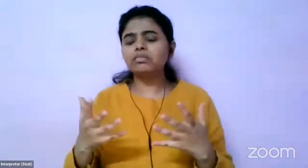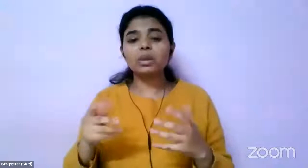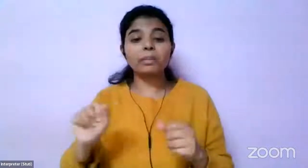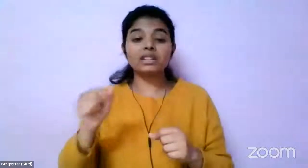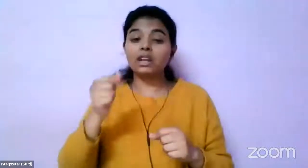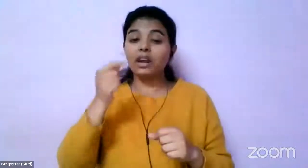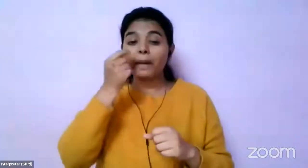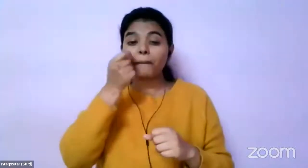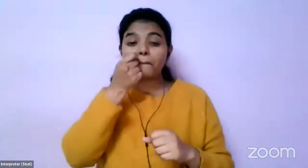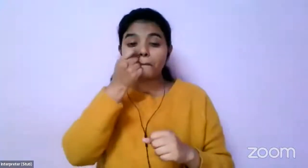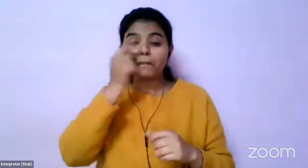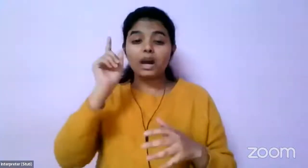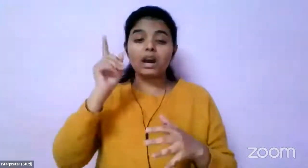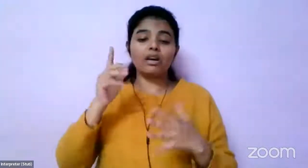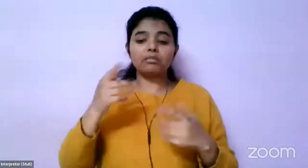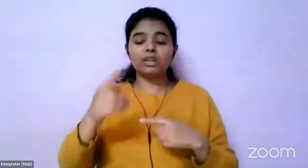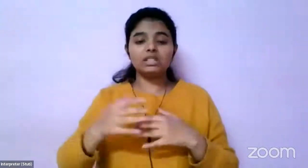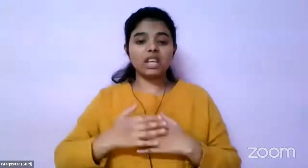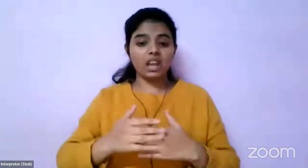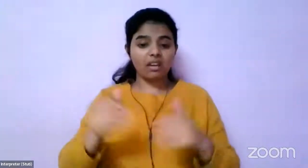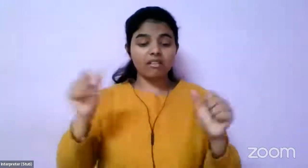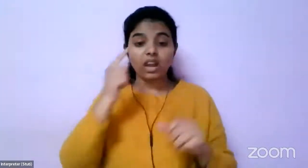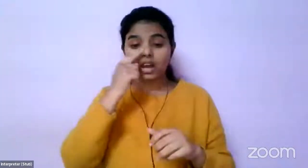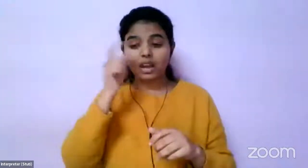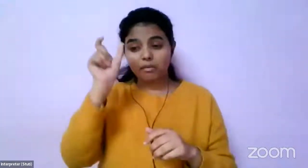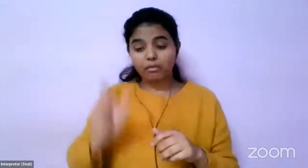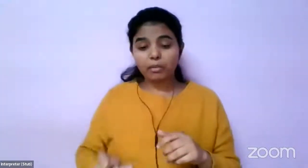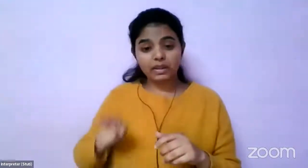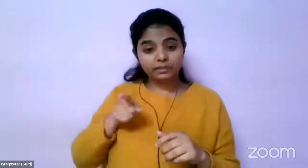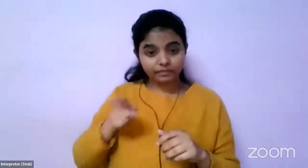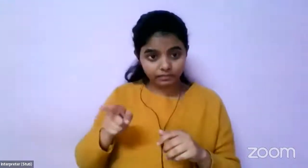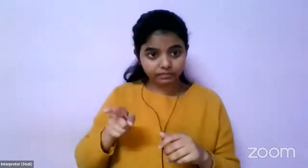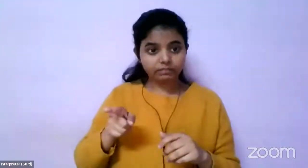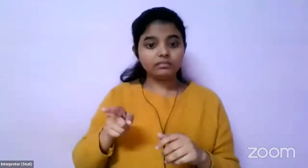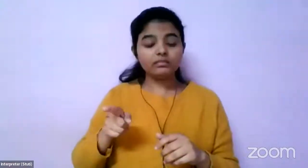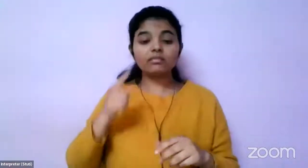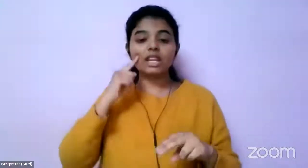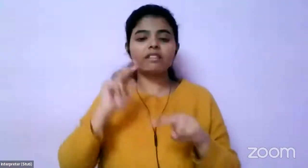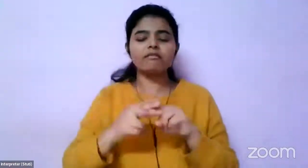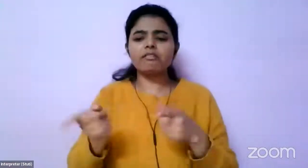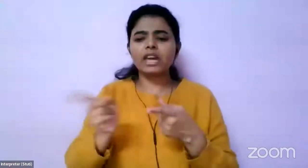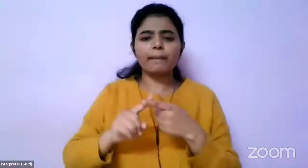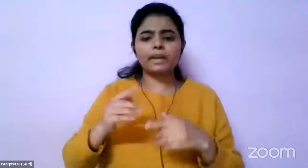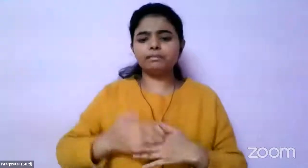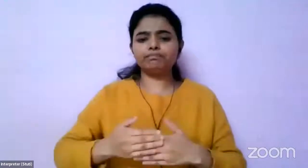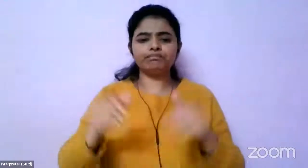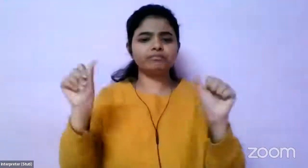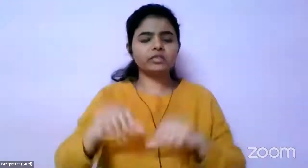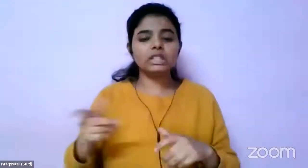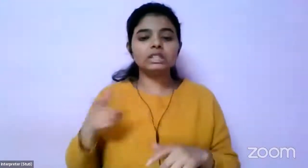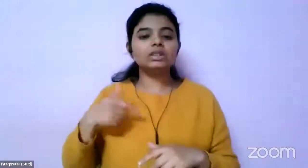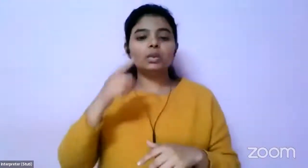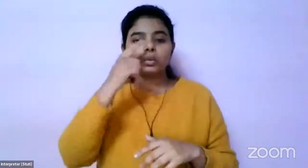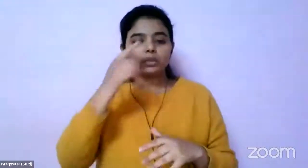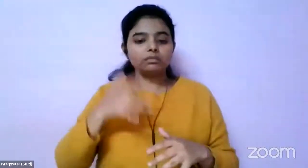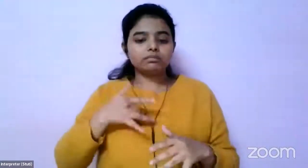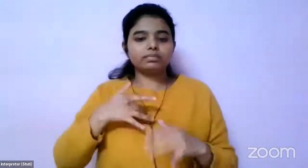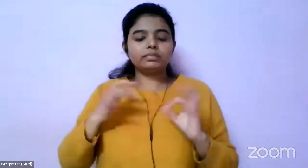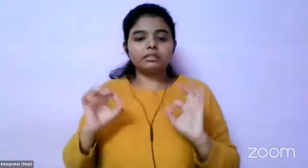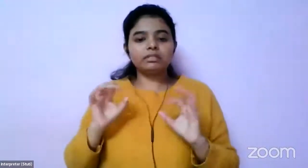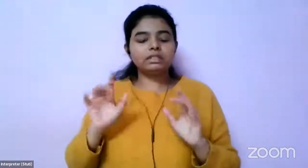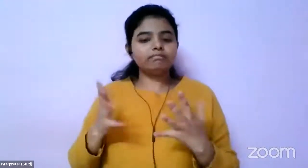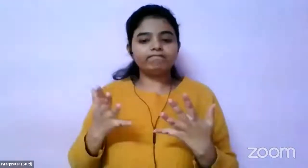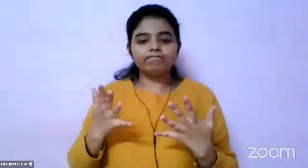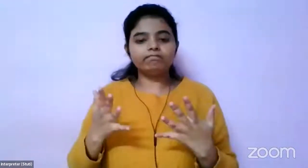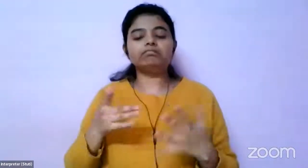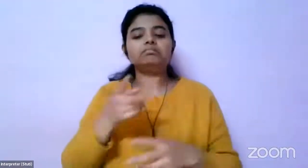motherhood, and where the concept of motherhood versus womanhood. And then lastly, the concept of beauty. Here, the